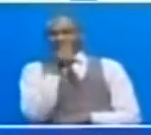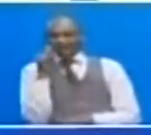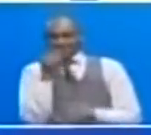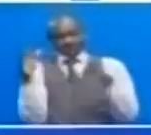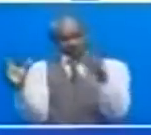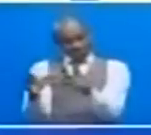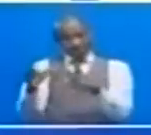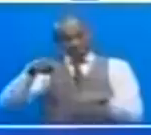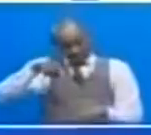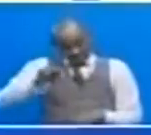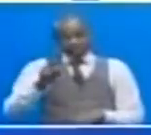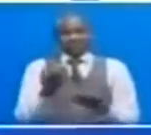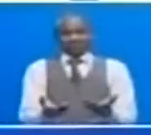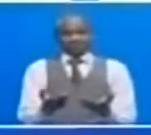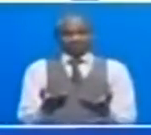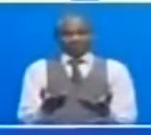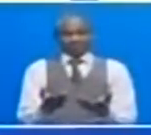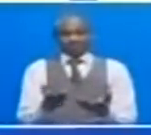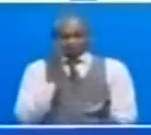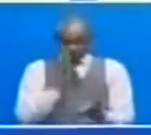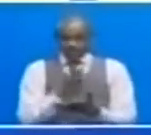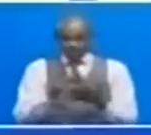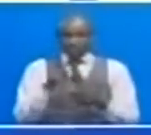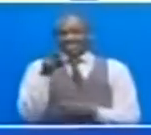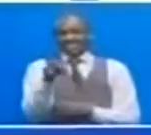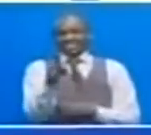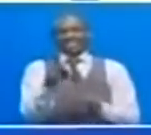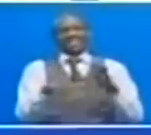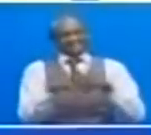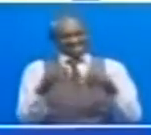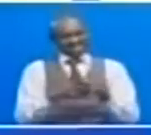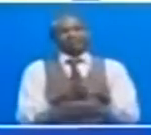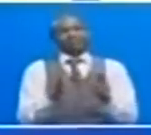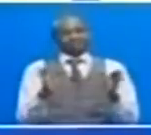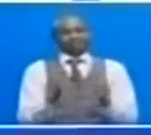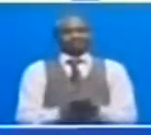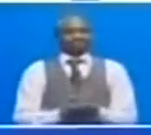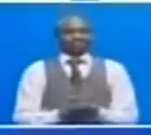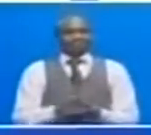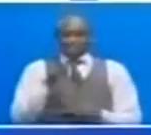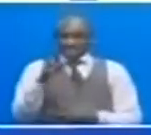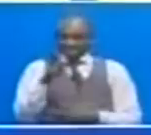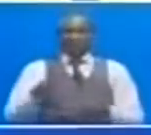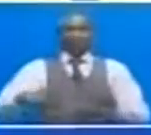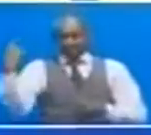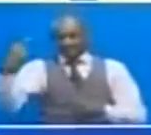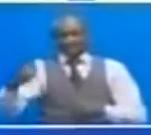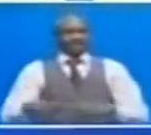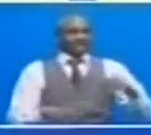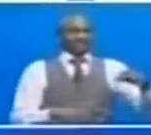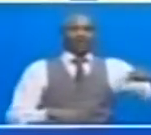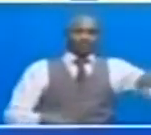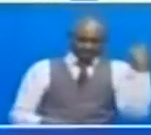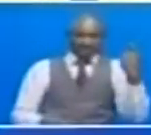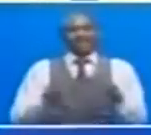sector inspires and funds a creative public sector. It's a win-win